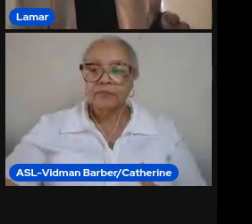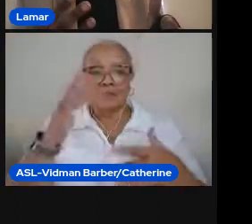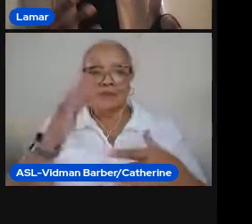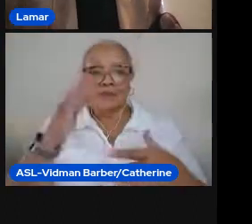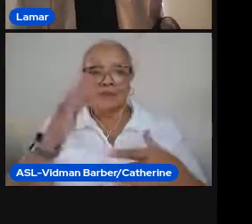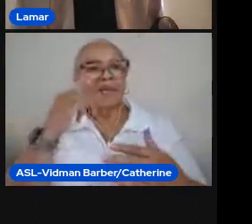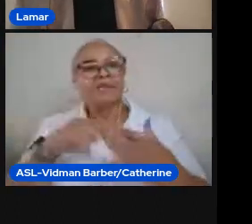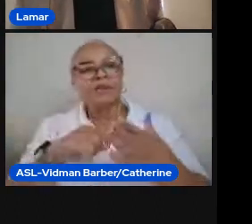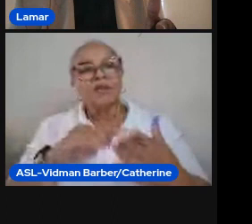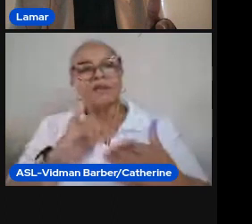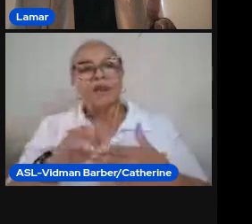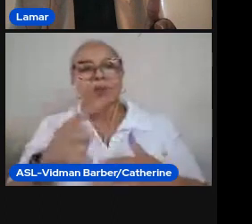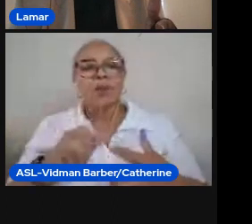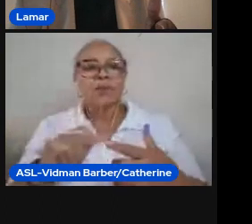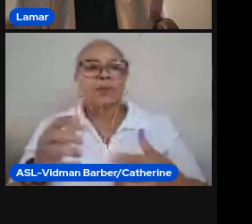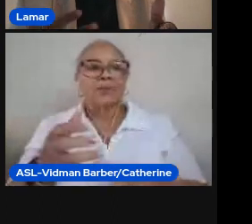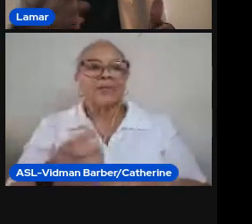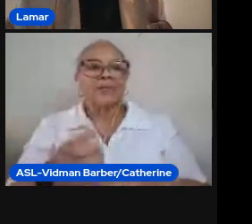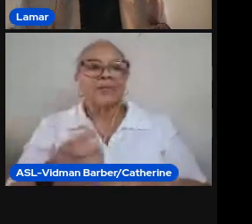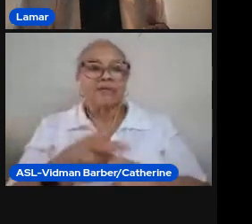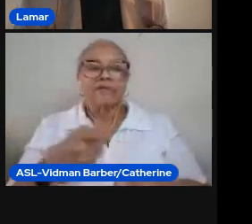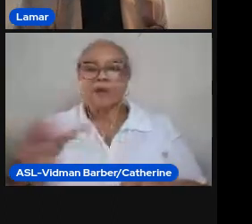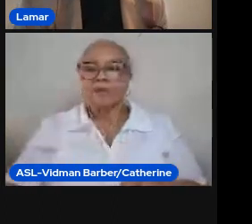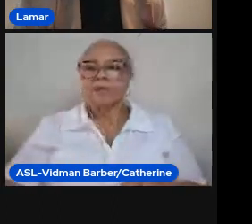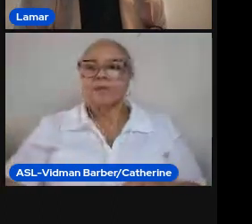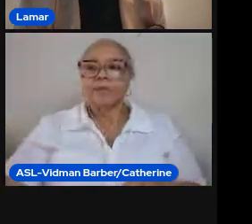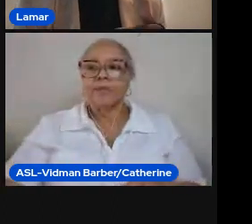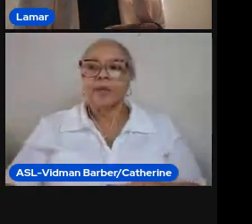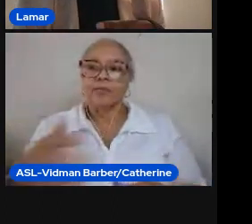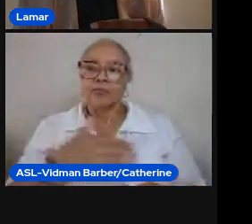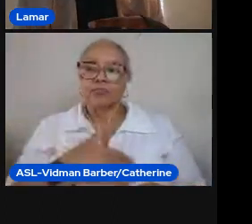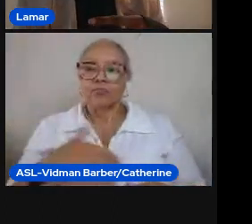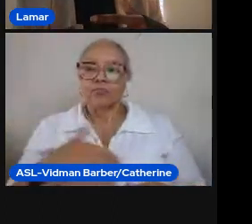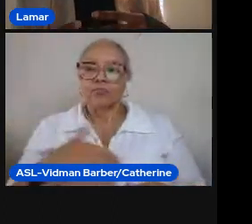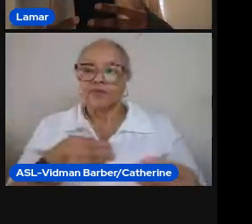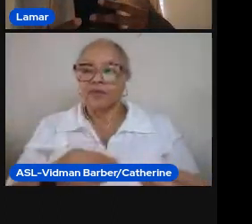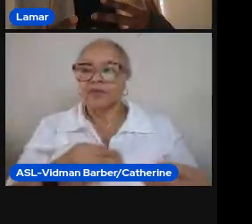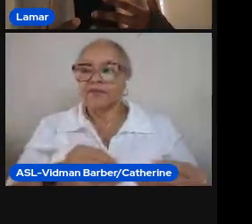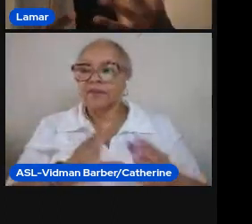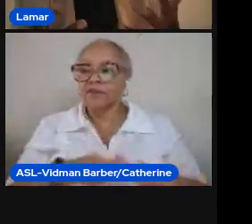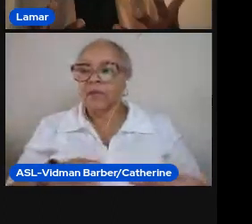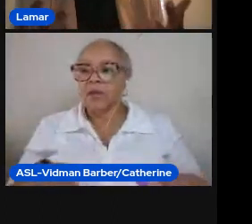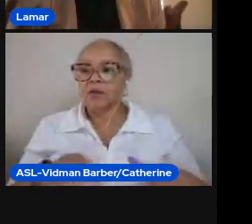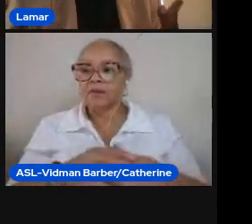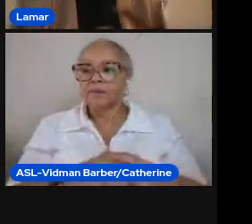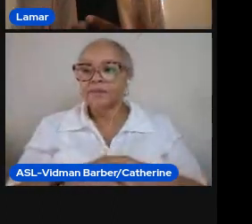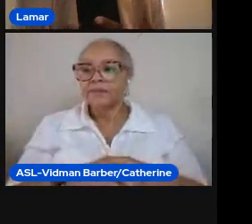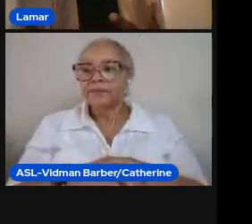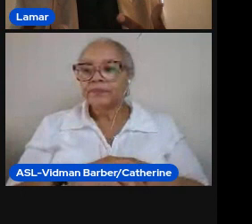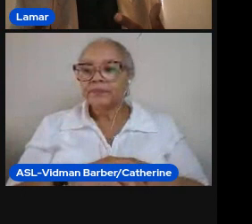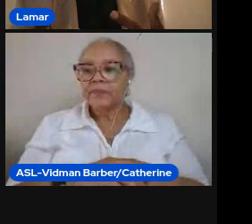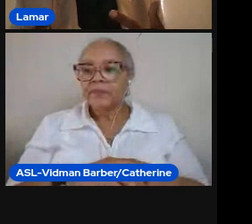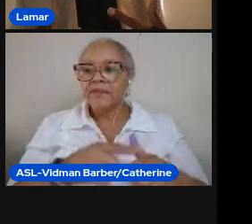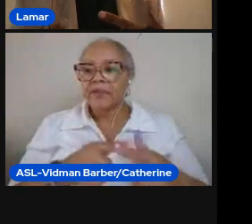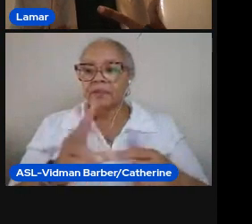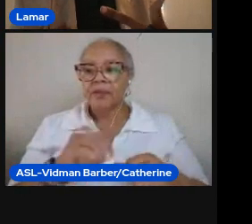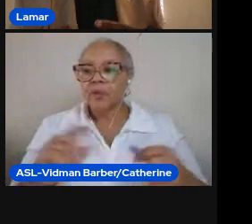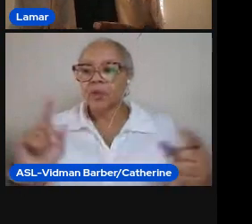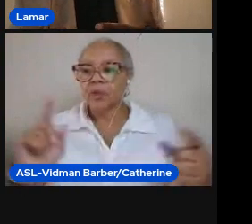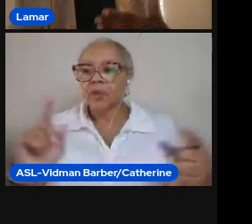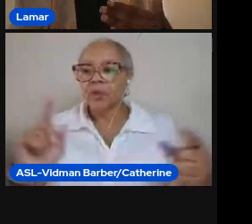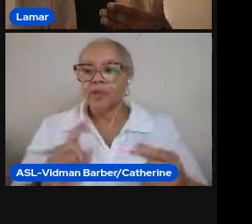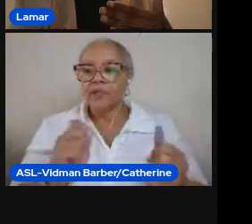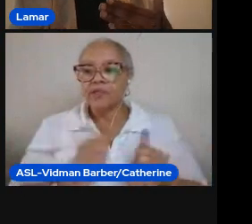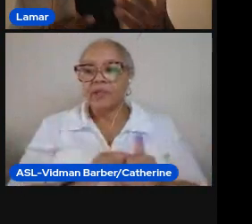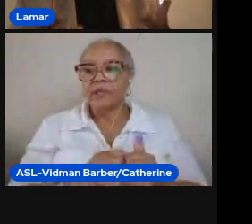that one will get from like breastfeeding their child. And there has been no decrease in,